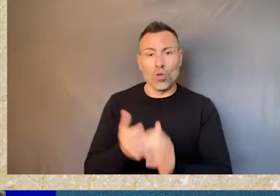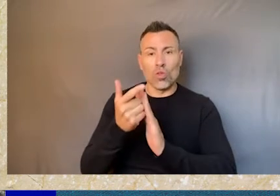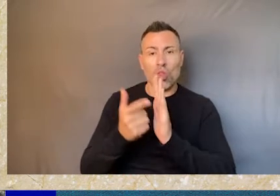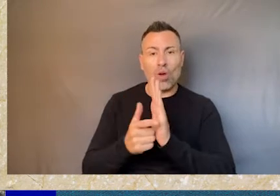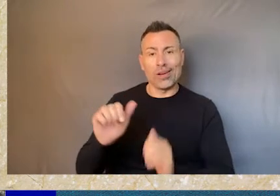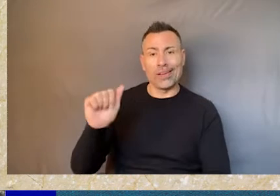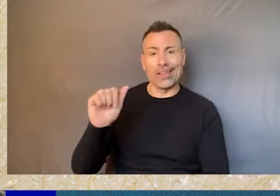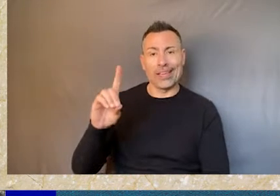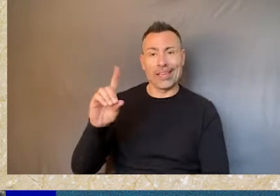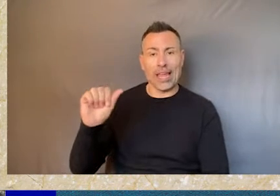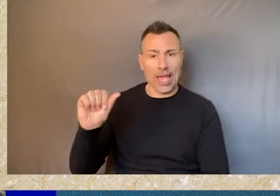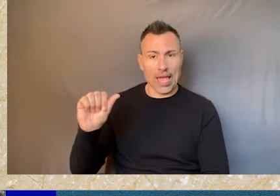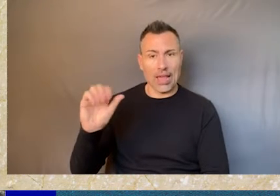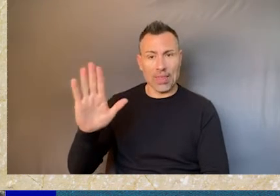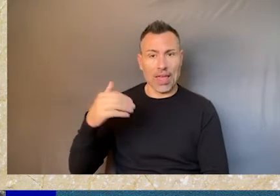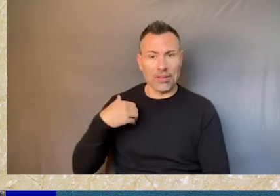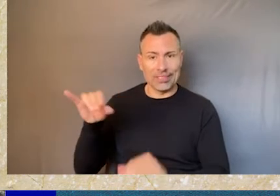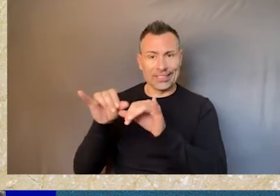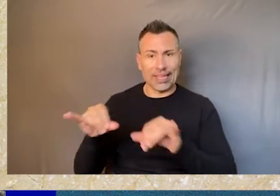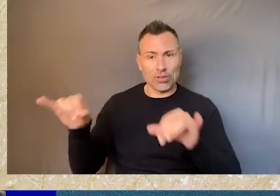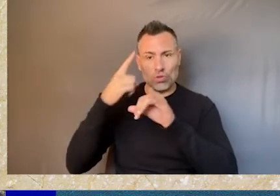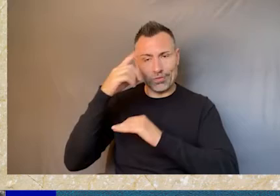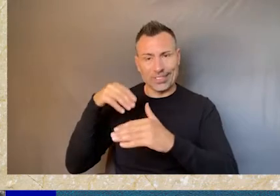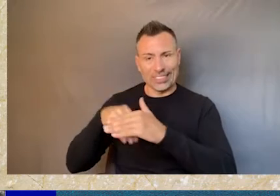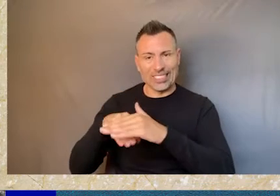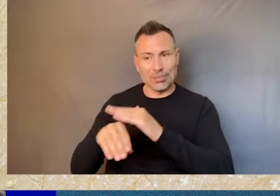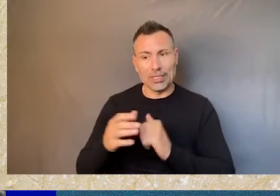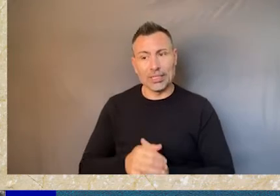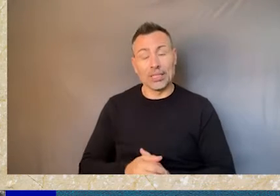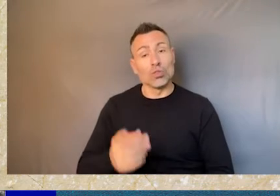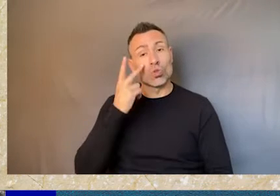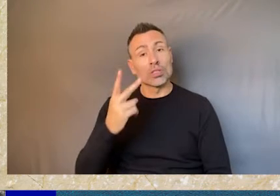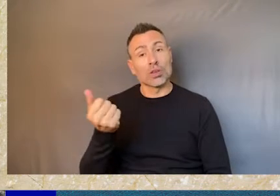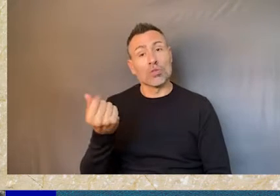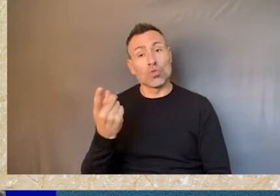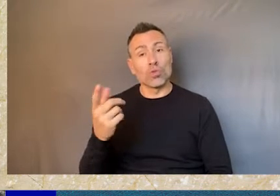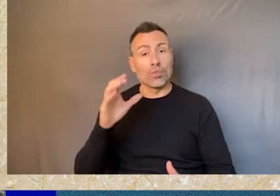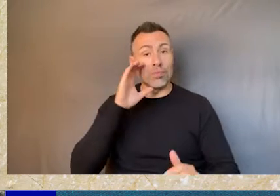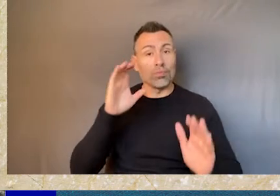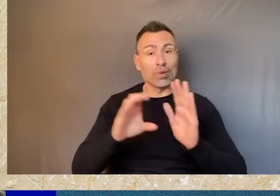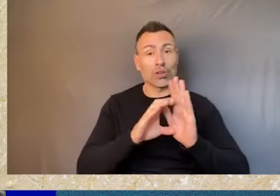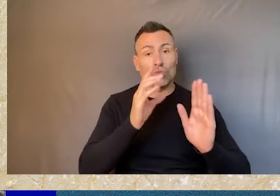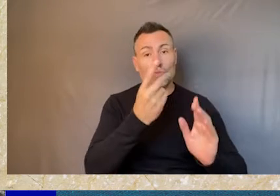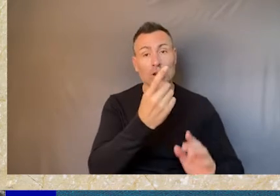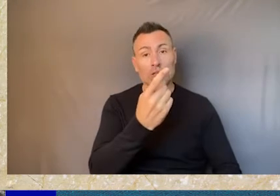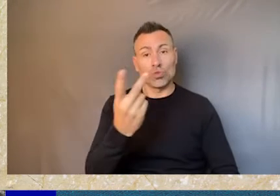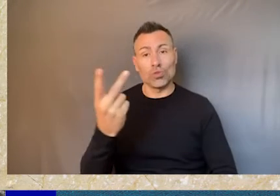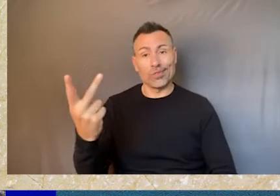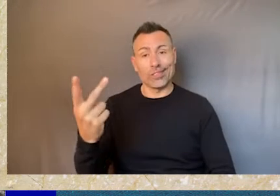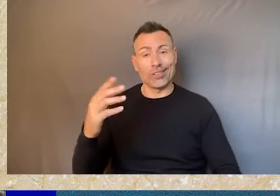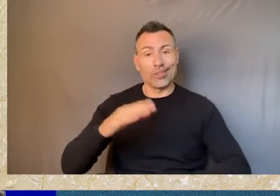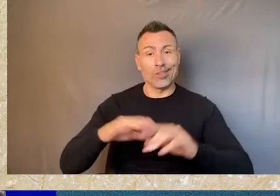ADA accessibility standards. Now you see a couple pictures on the screen. There are a couple of